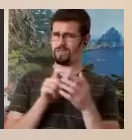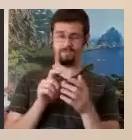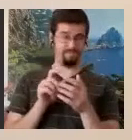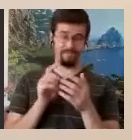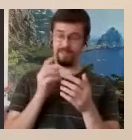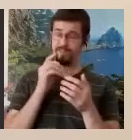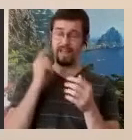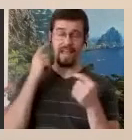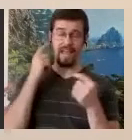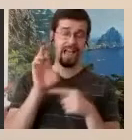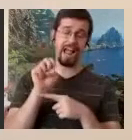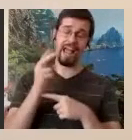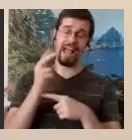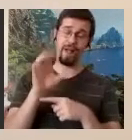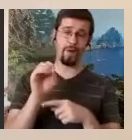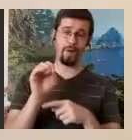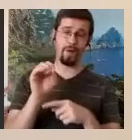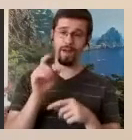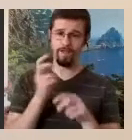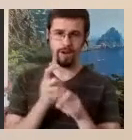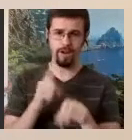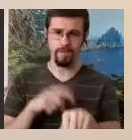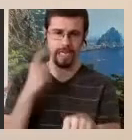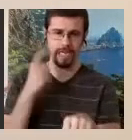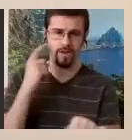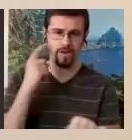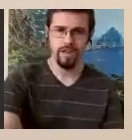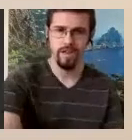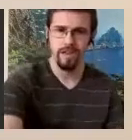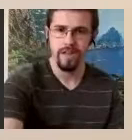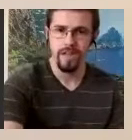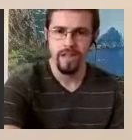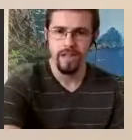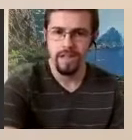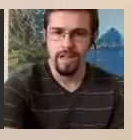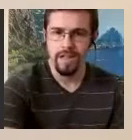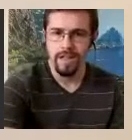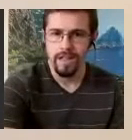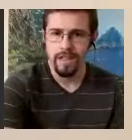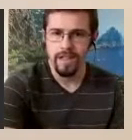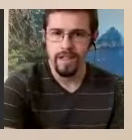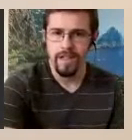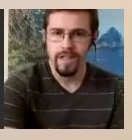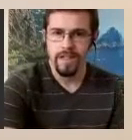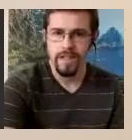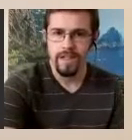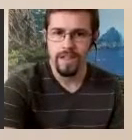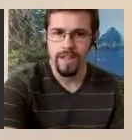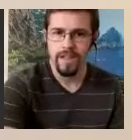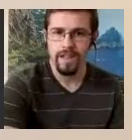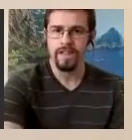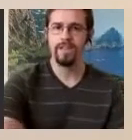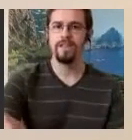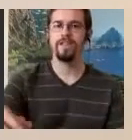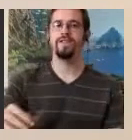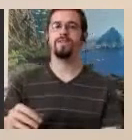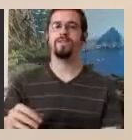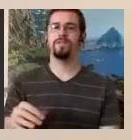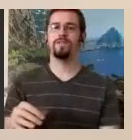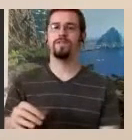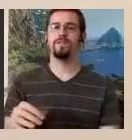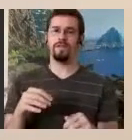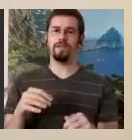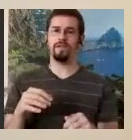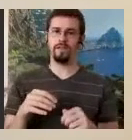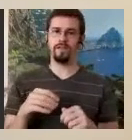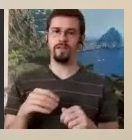a recipe of how they sound, kind of. But in actual fact, what is needed is a